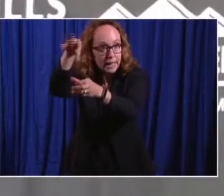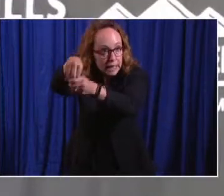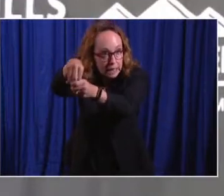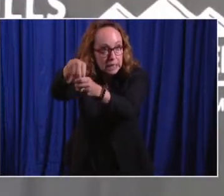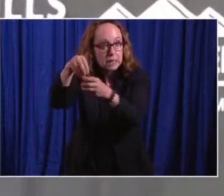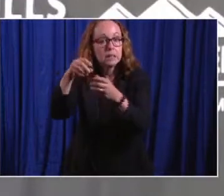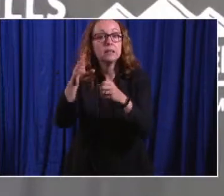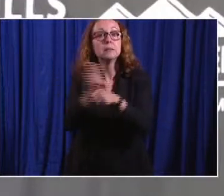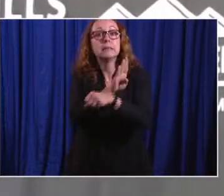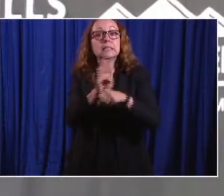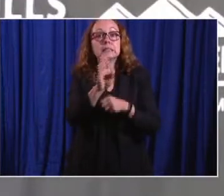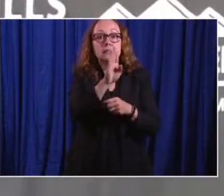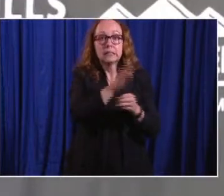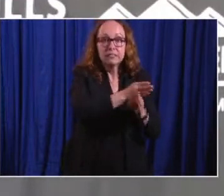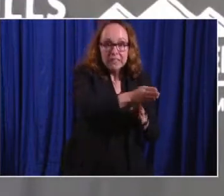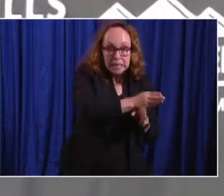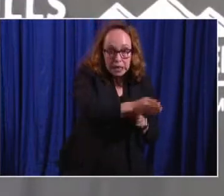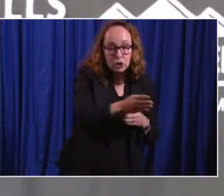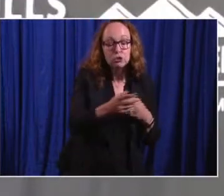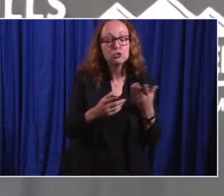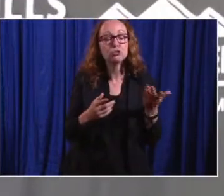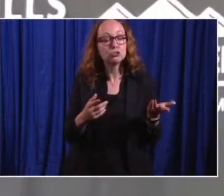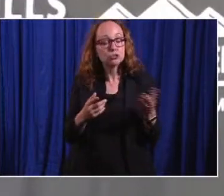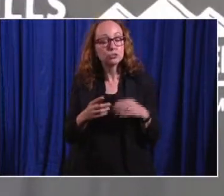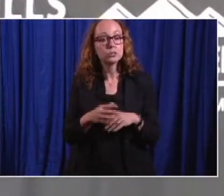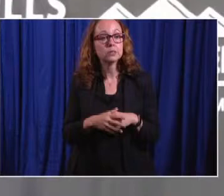the business field, the field of their